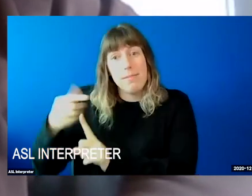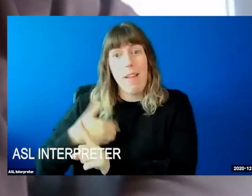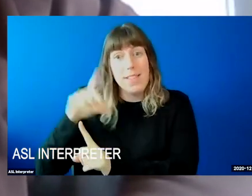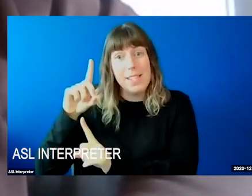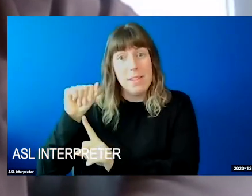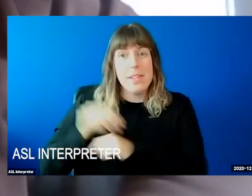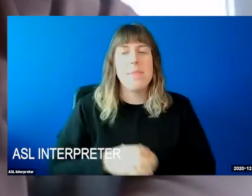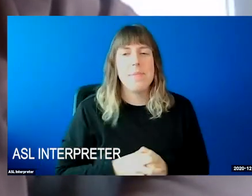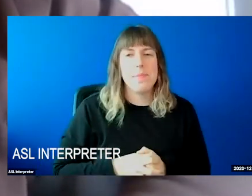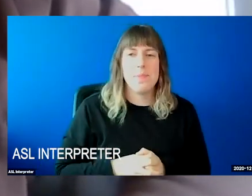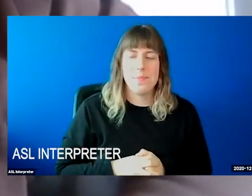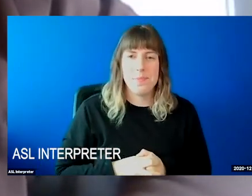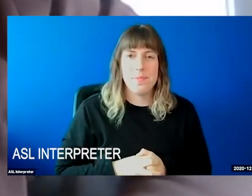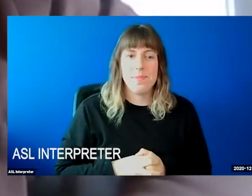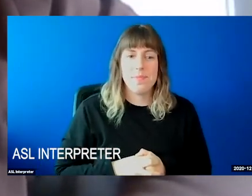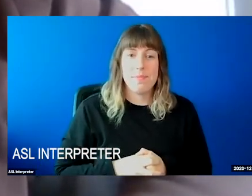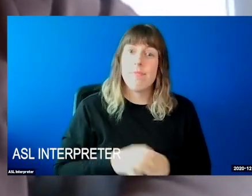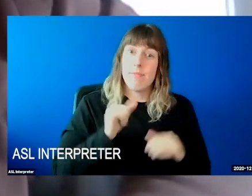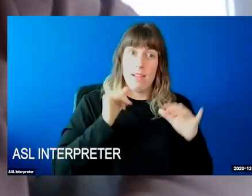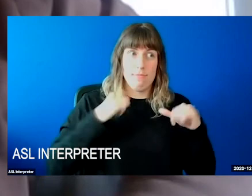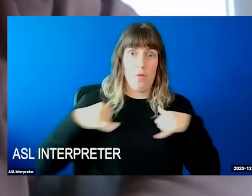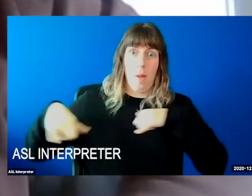with disabilities and families living with disabilities.